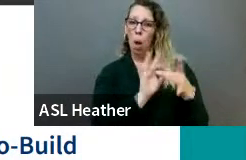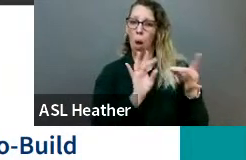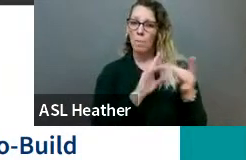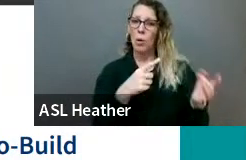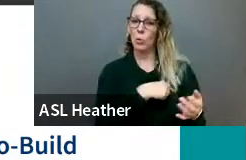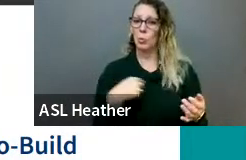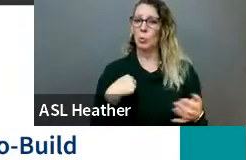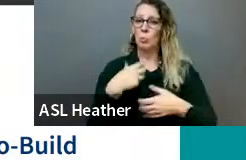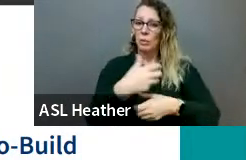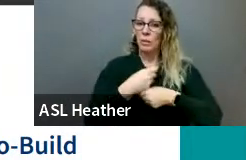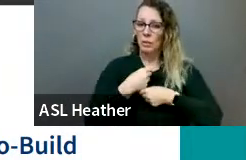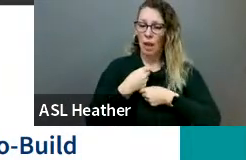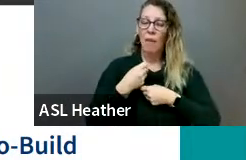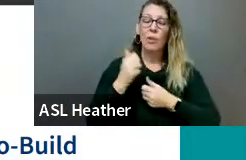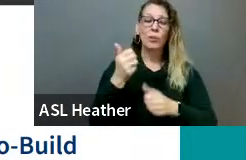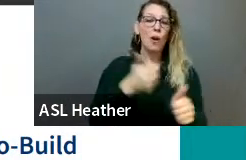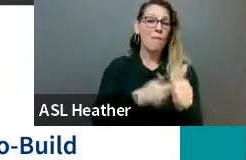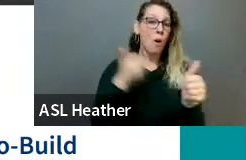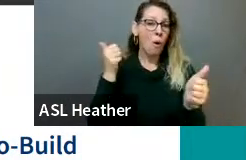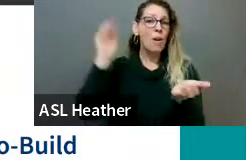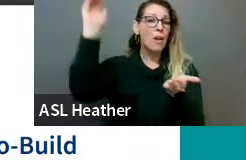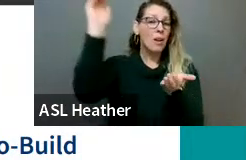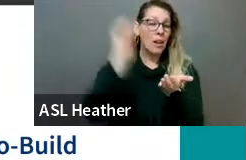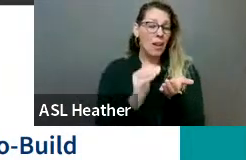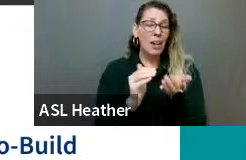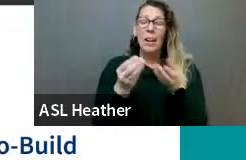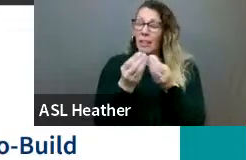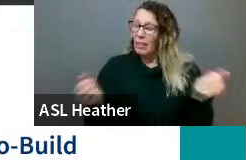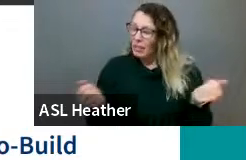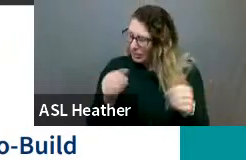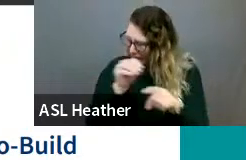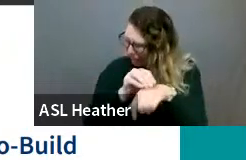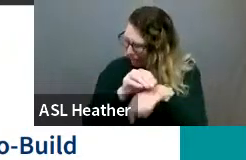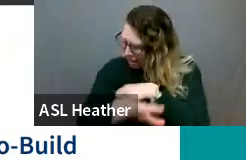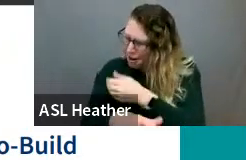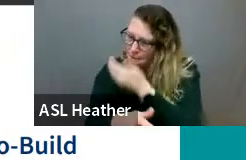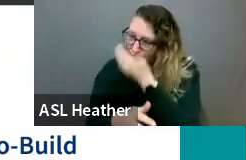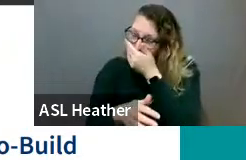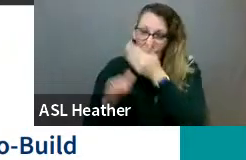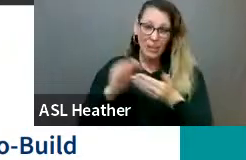receive to avoid, minimize, or mitigate impacts of the selected alternative.